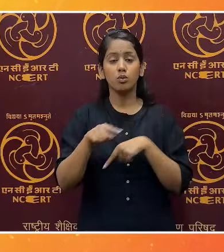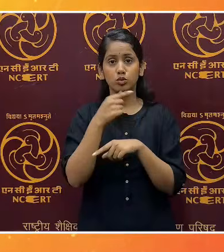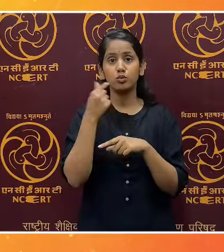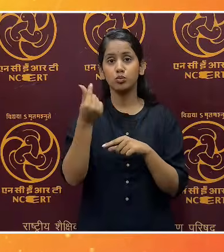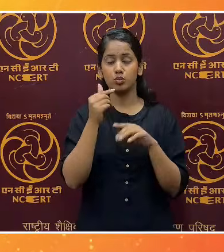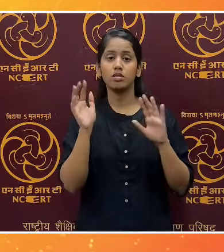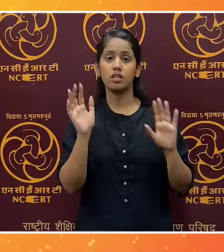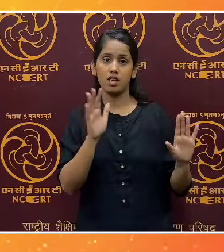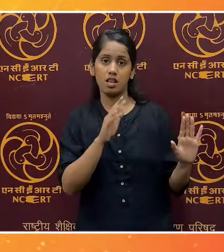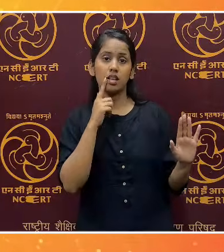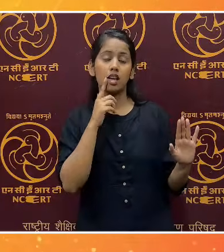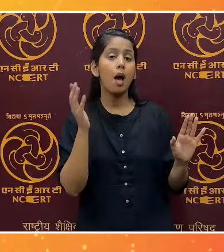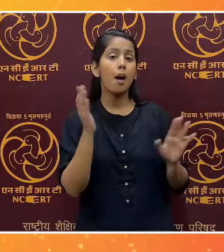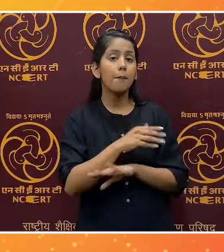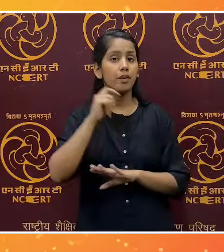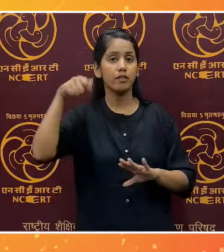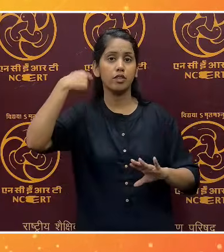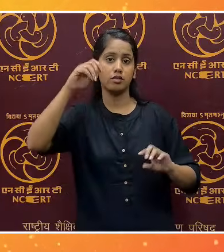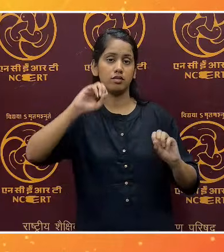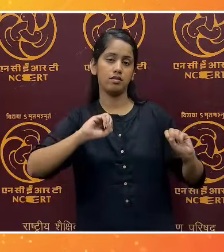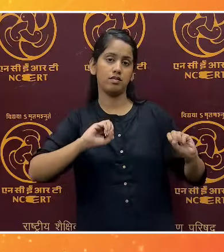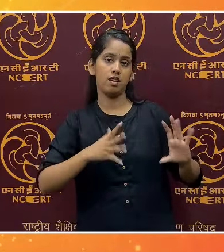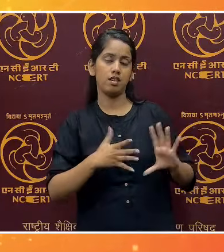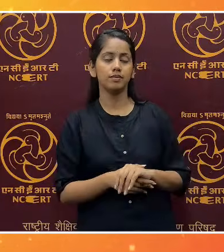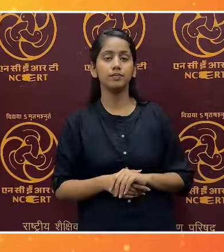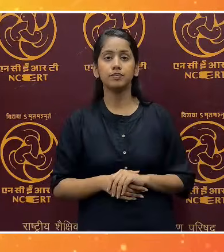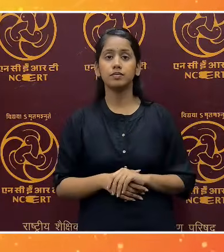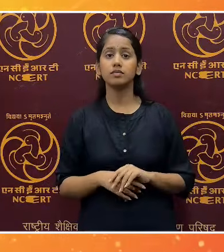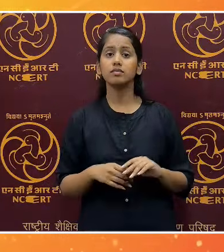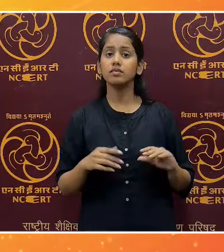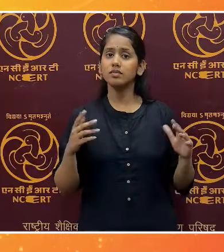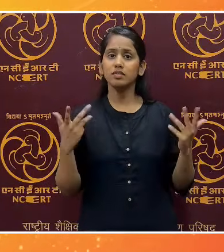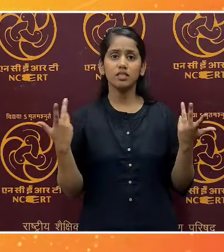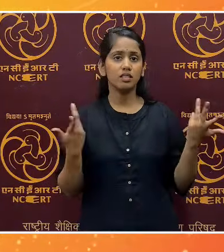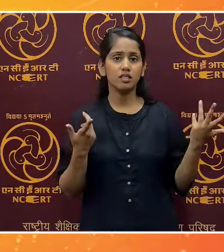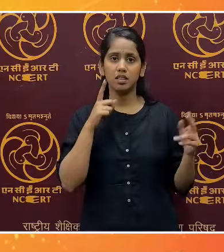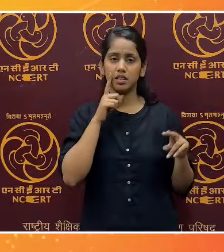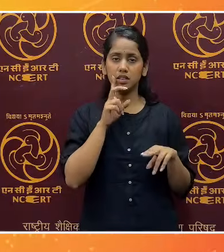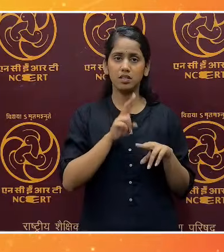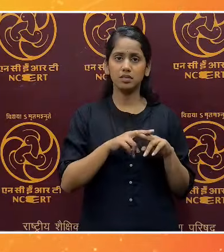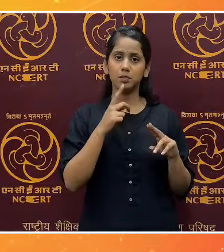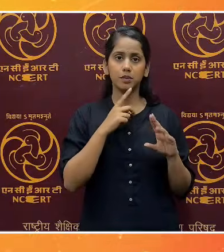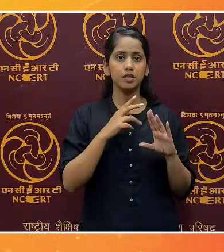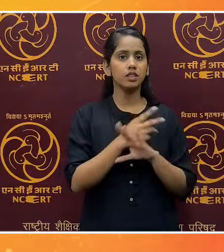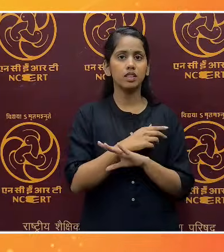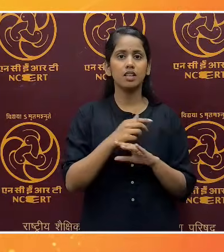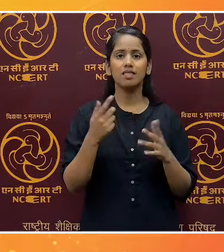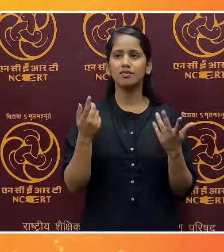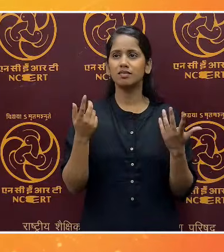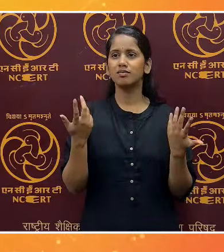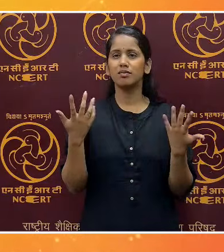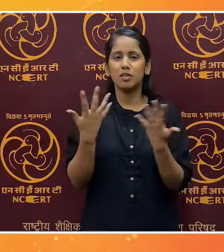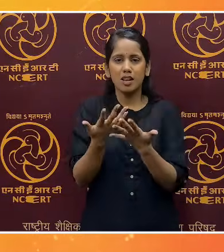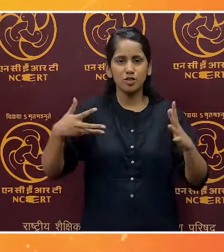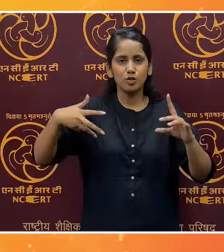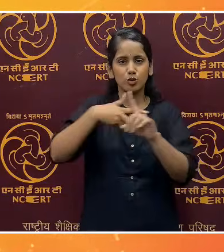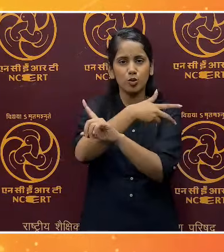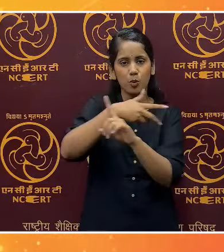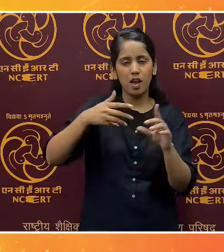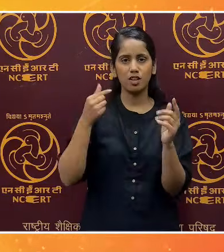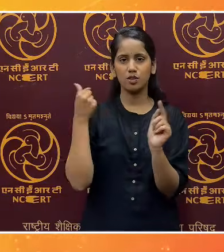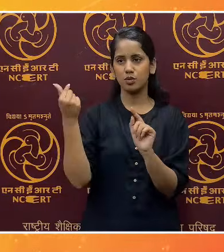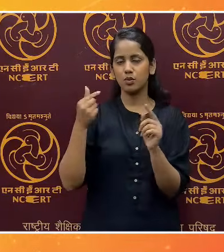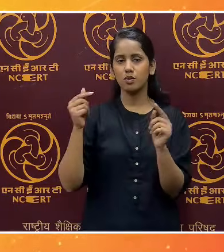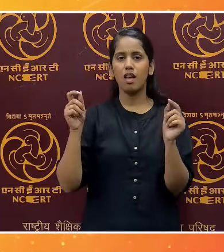incorporate while producing a video. Absolutely. So I have told you about the animation, right? So I think I'll give